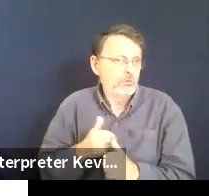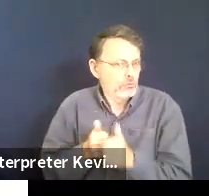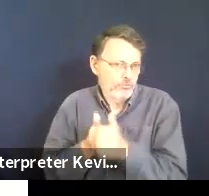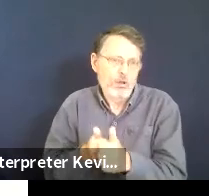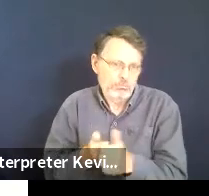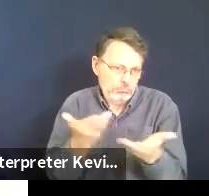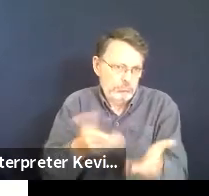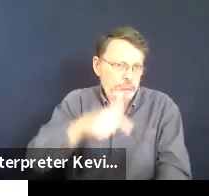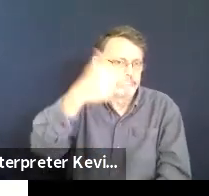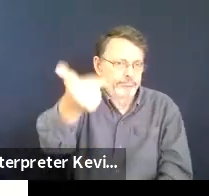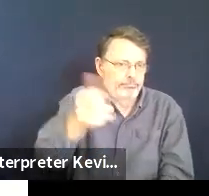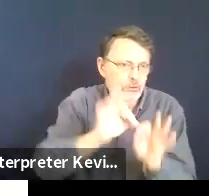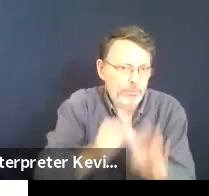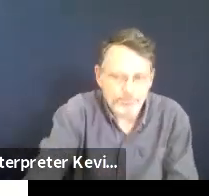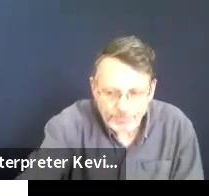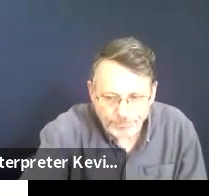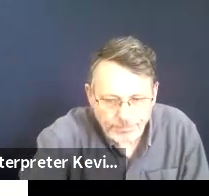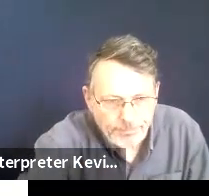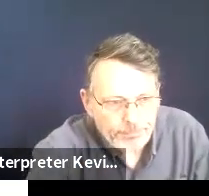compliance. Next slide, please.